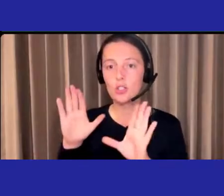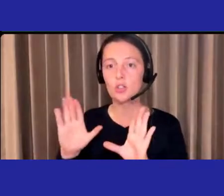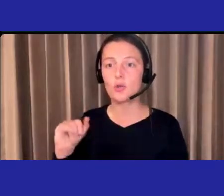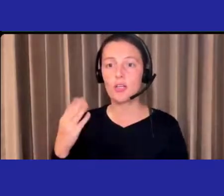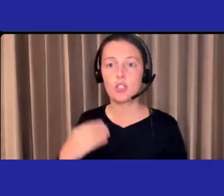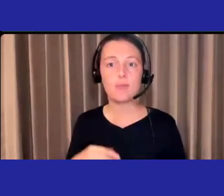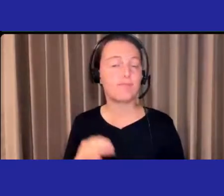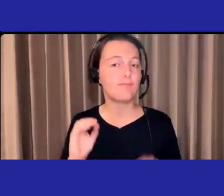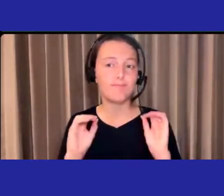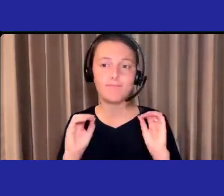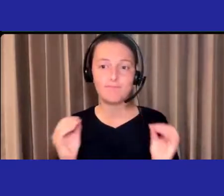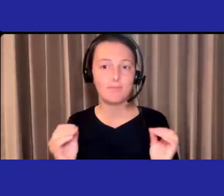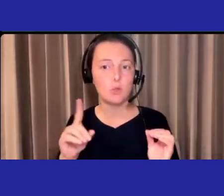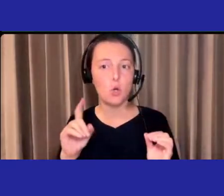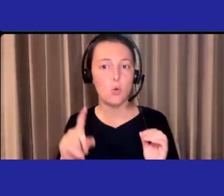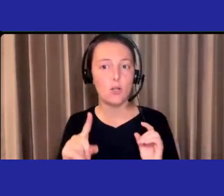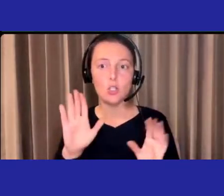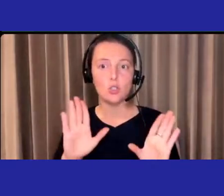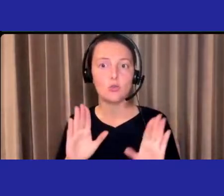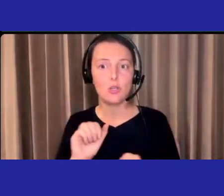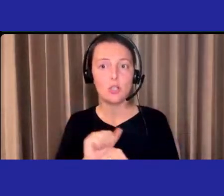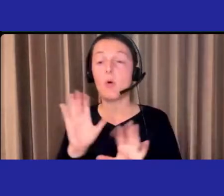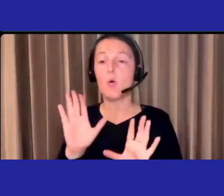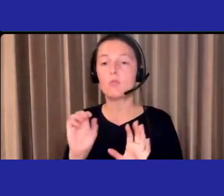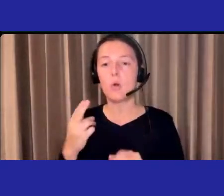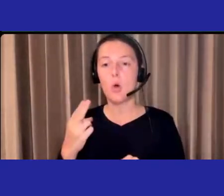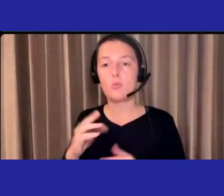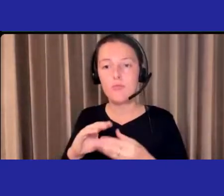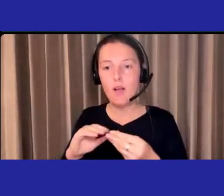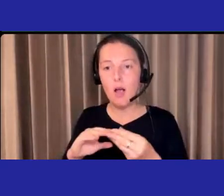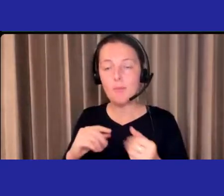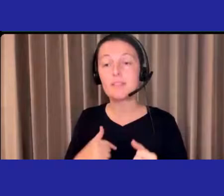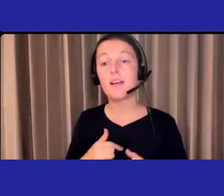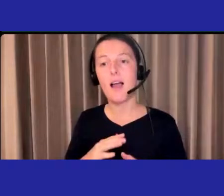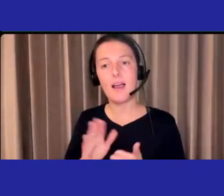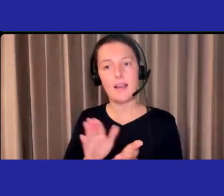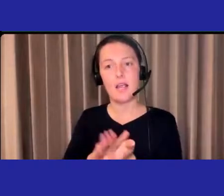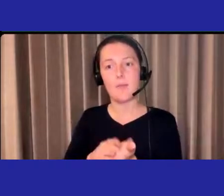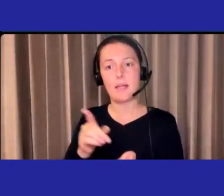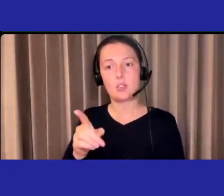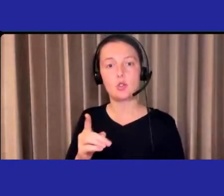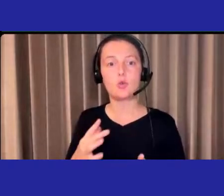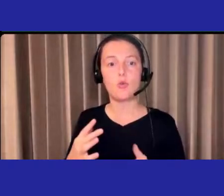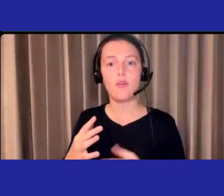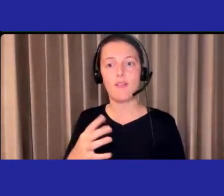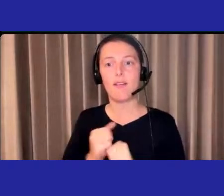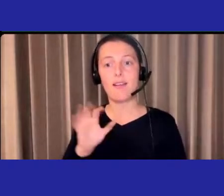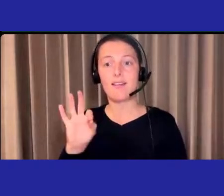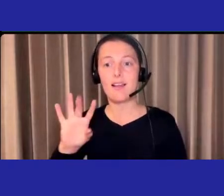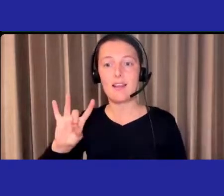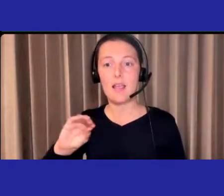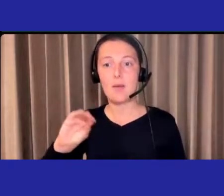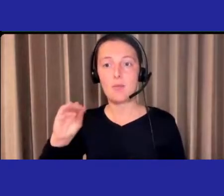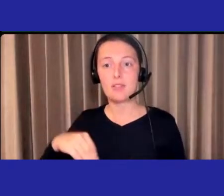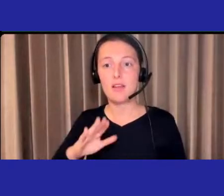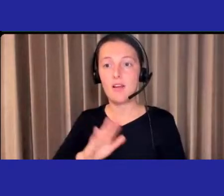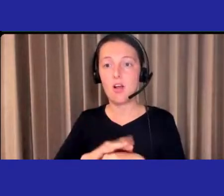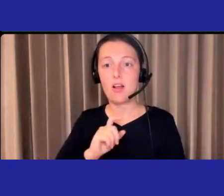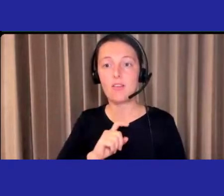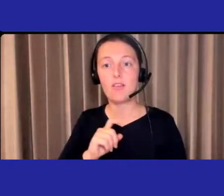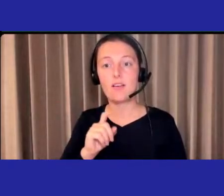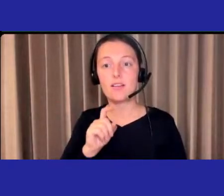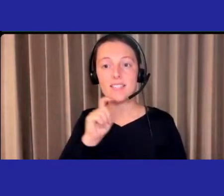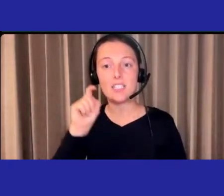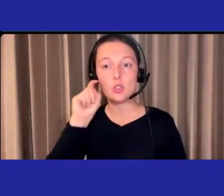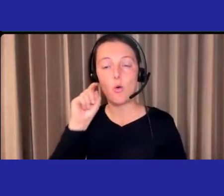job. Oh, a comment. I commend you on getting 98% on the sexual harassment prevention training,